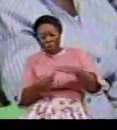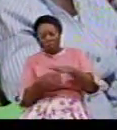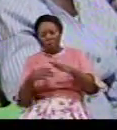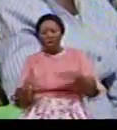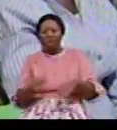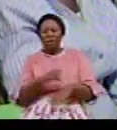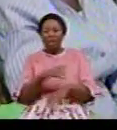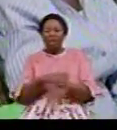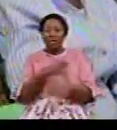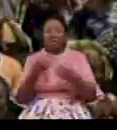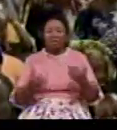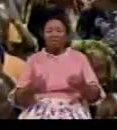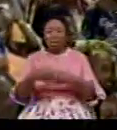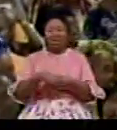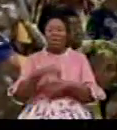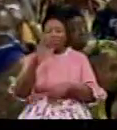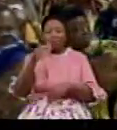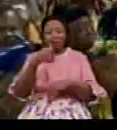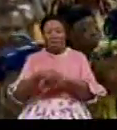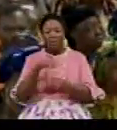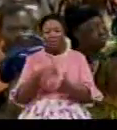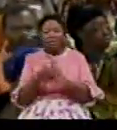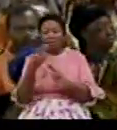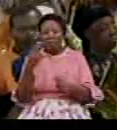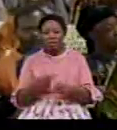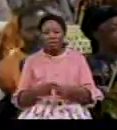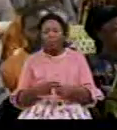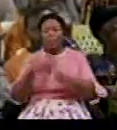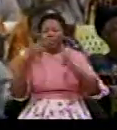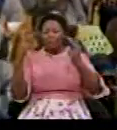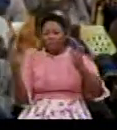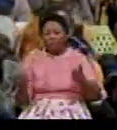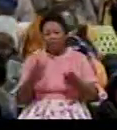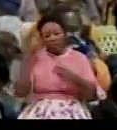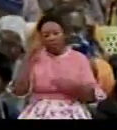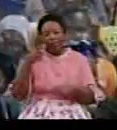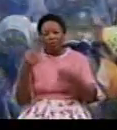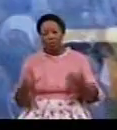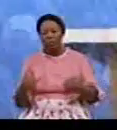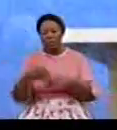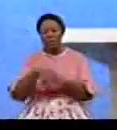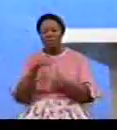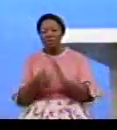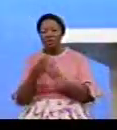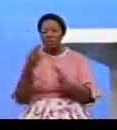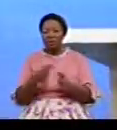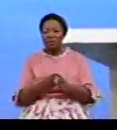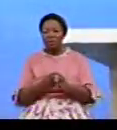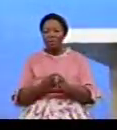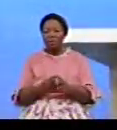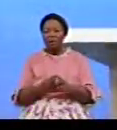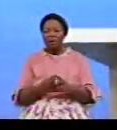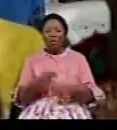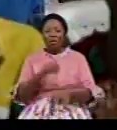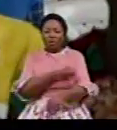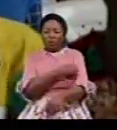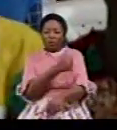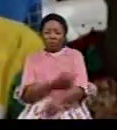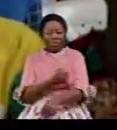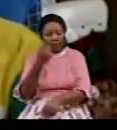me, I will answer their prayer. And then it says, for they shall